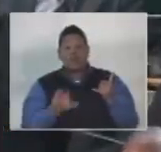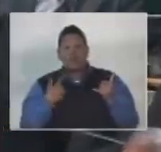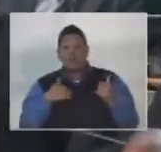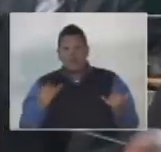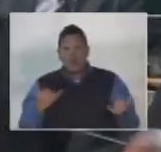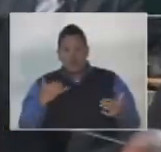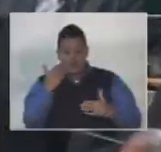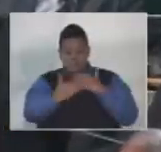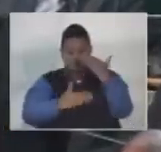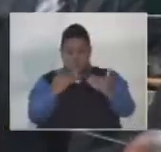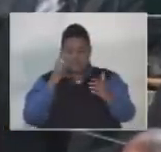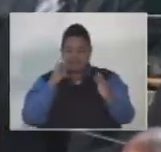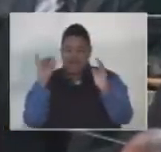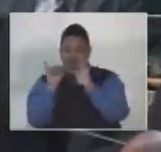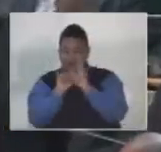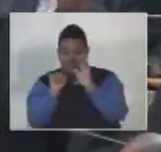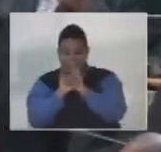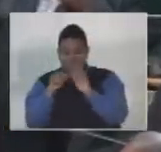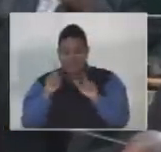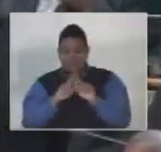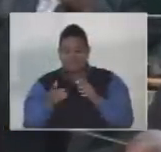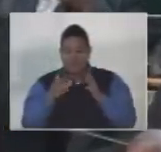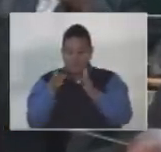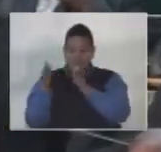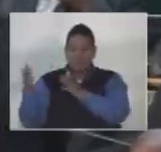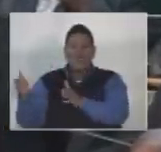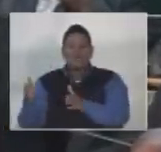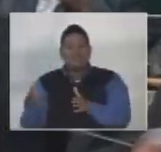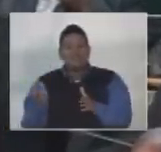are in the process of identifying an alternate site